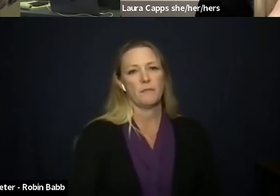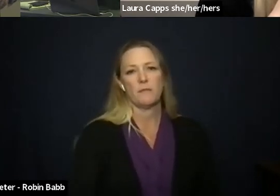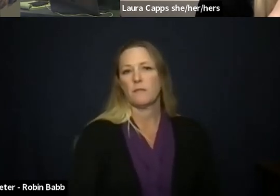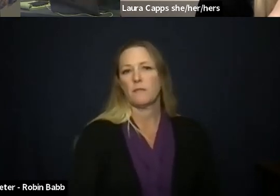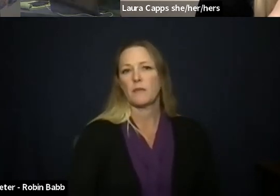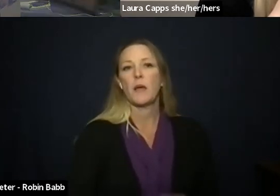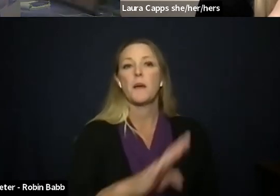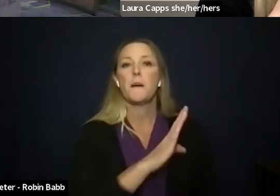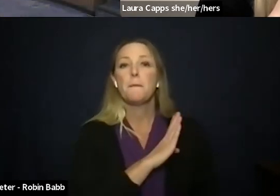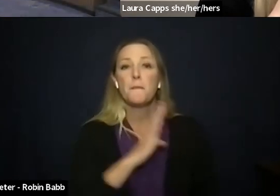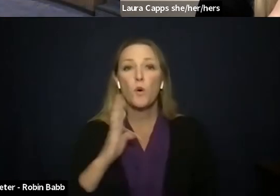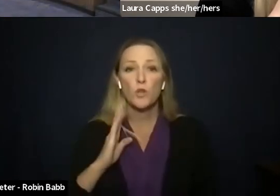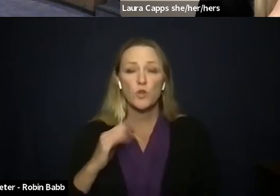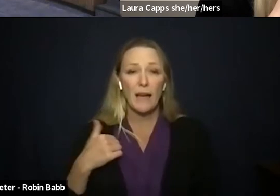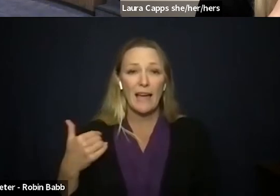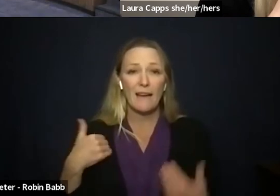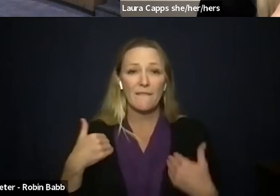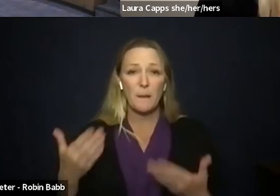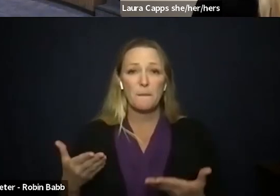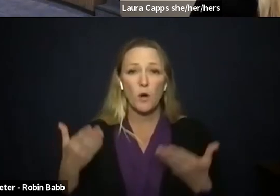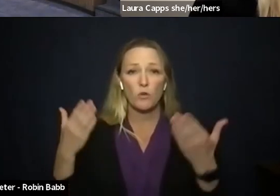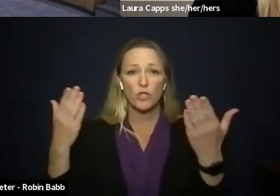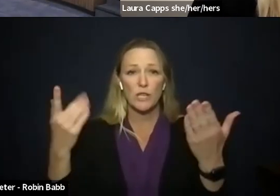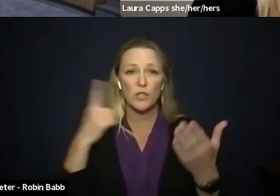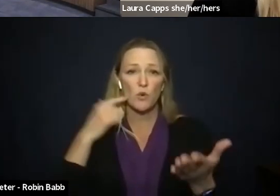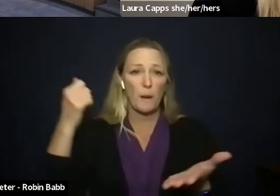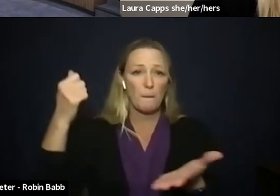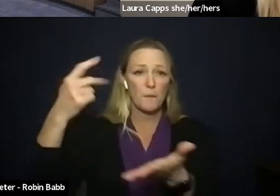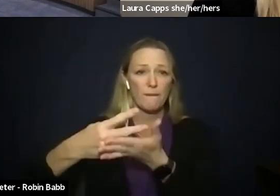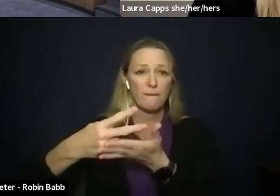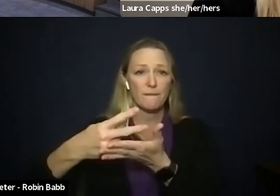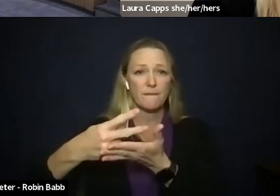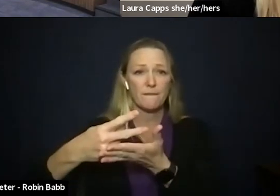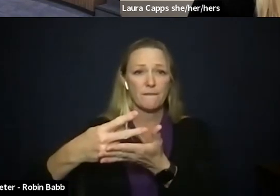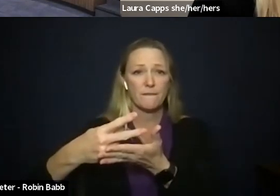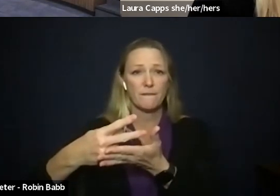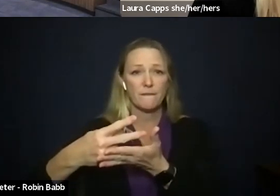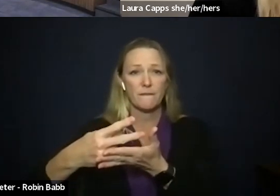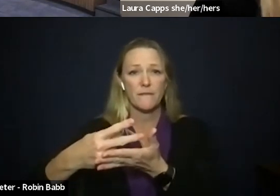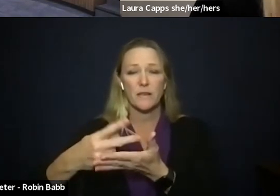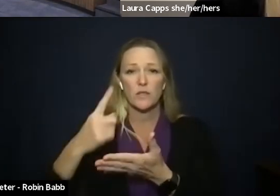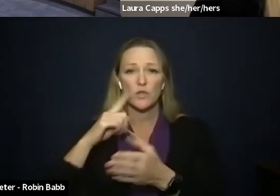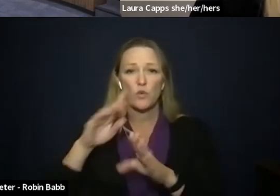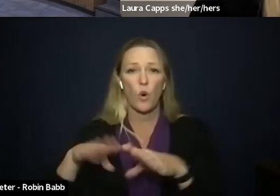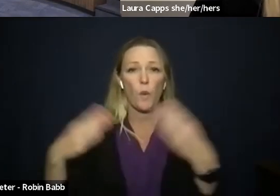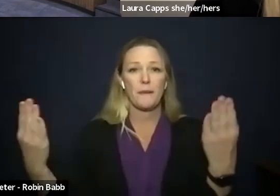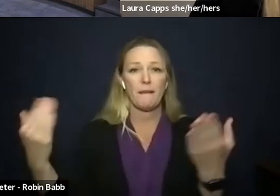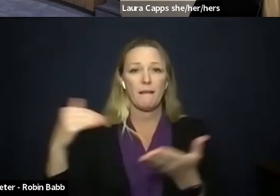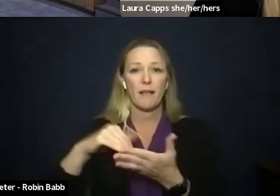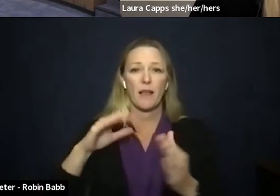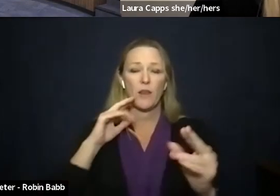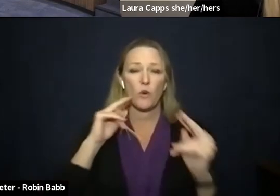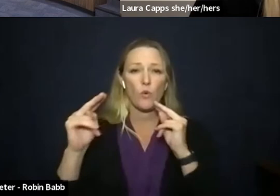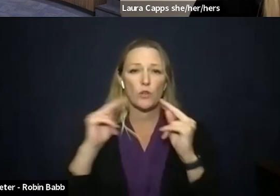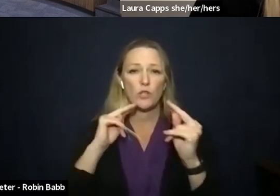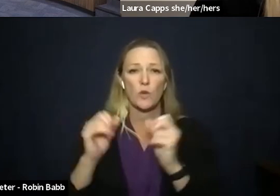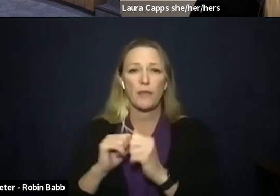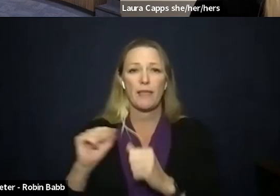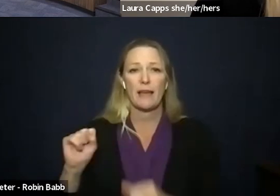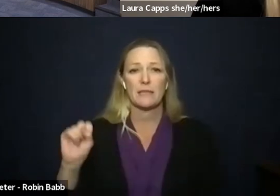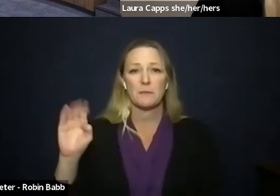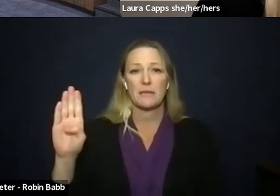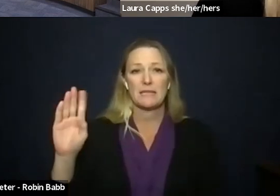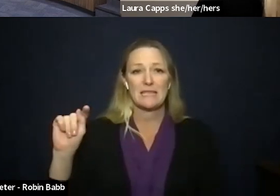board members do i have a motion to approve this item to reopen contract negotiations with sbta